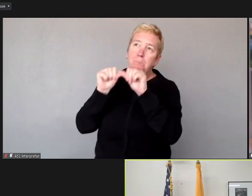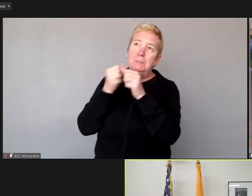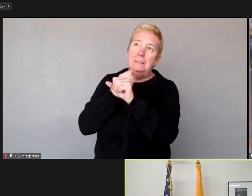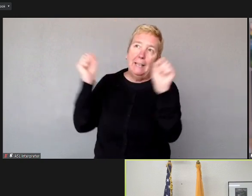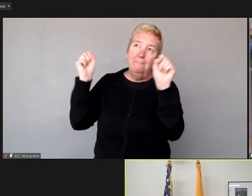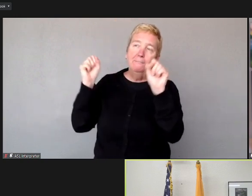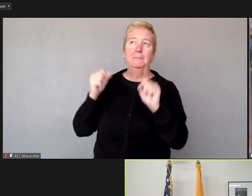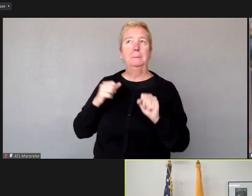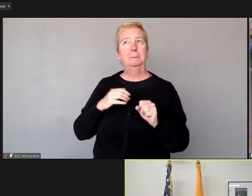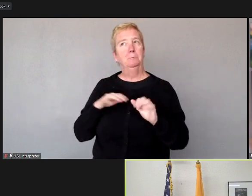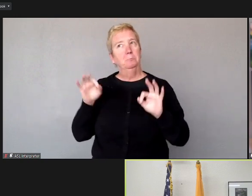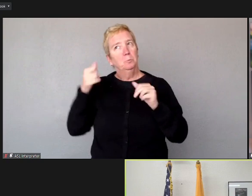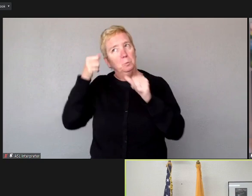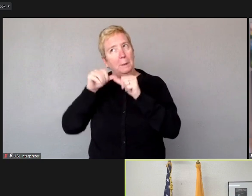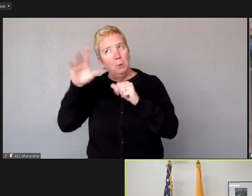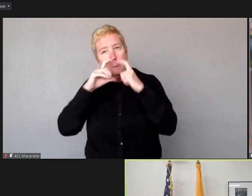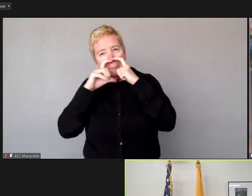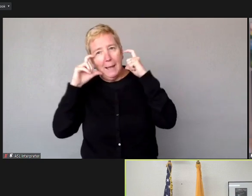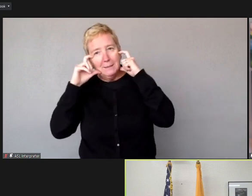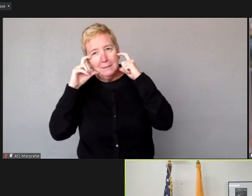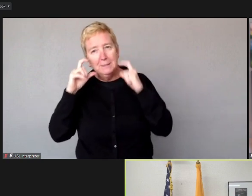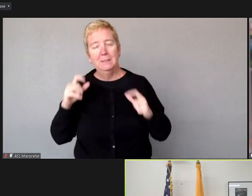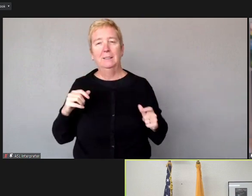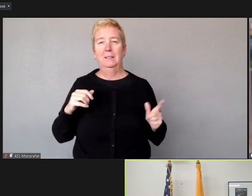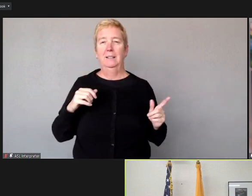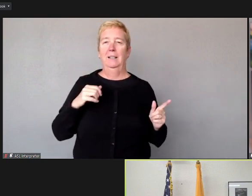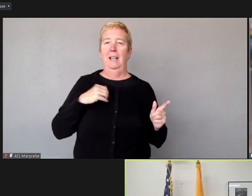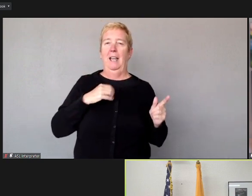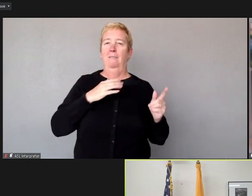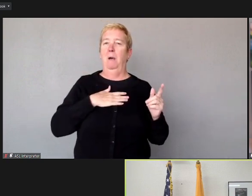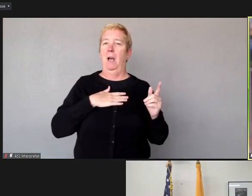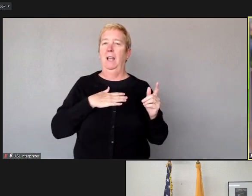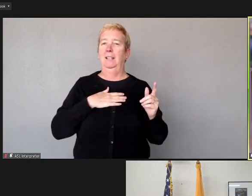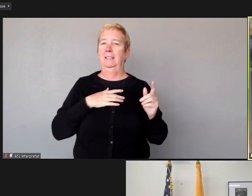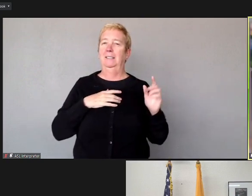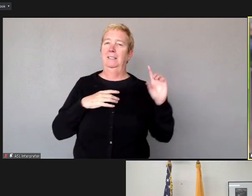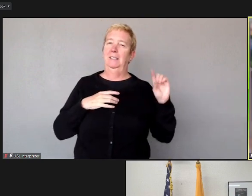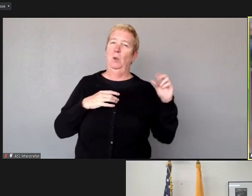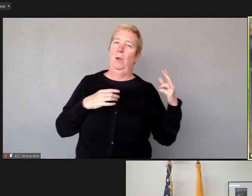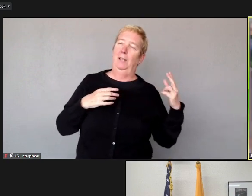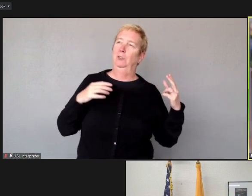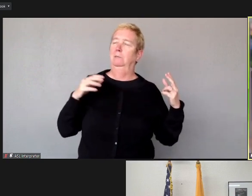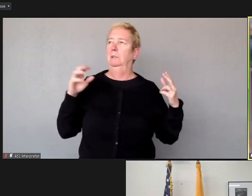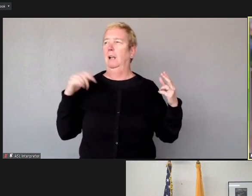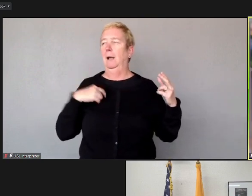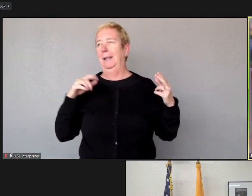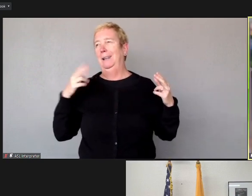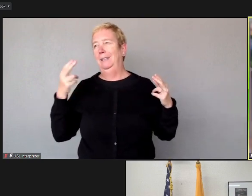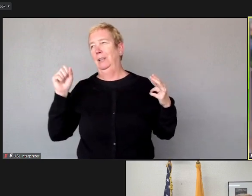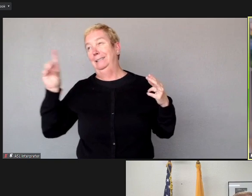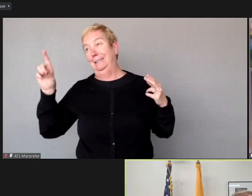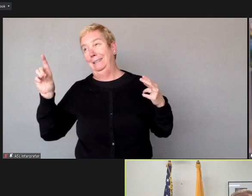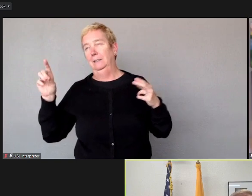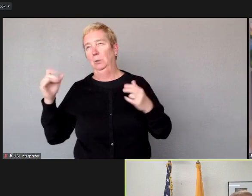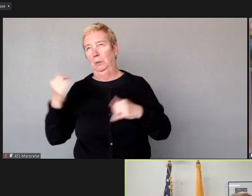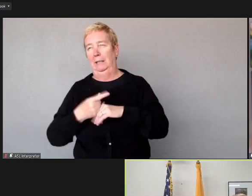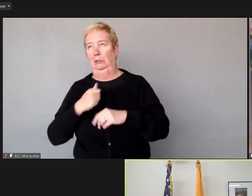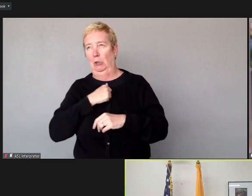mask. Don't forget it. Sorry, I've got my DOH background on. I'm at HST today. There's still a role for your mask. Don't forget what it is.